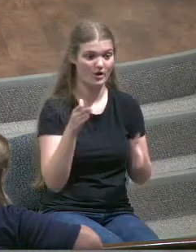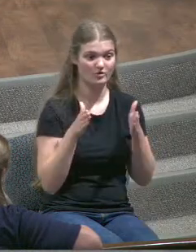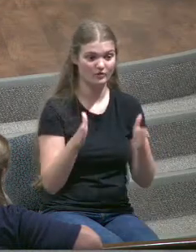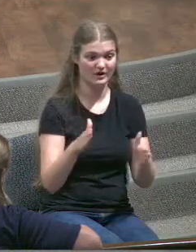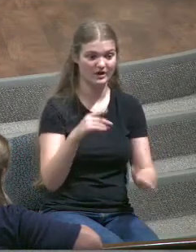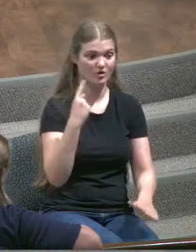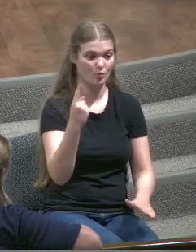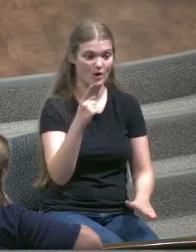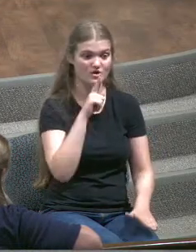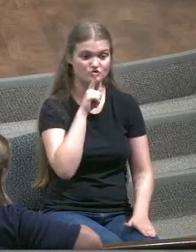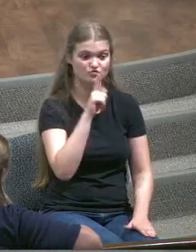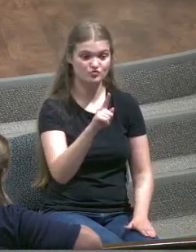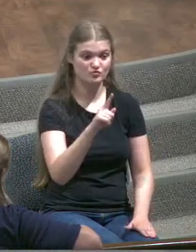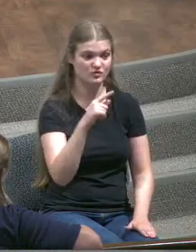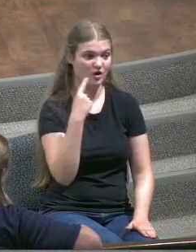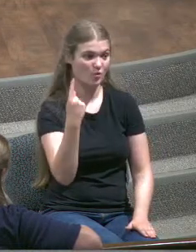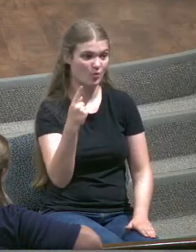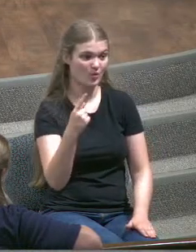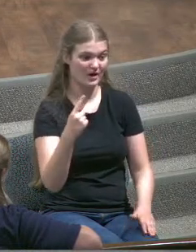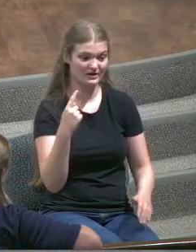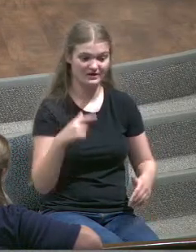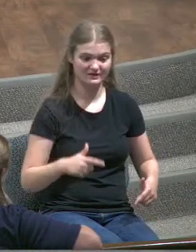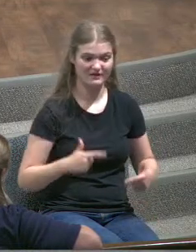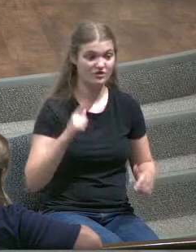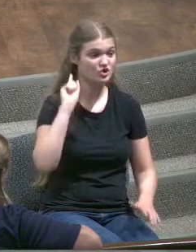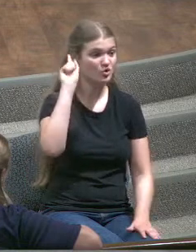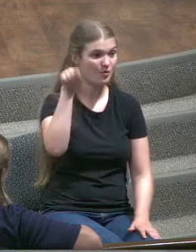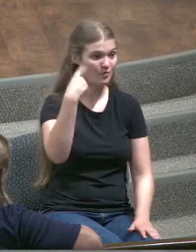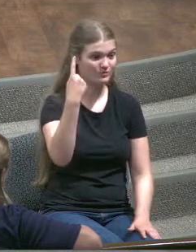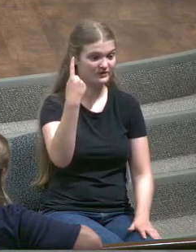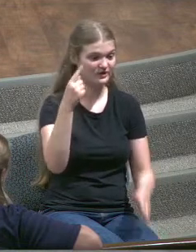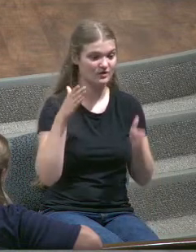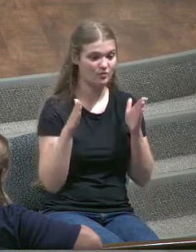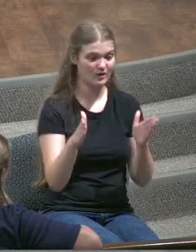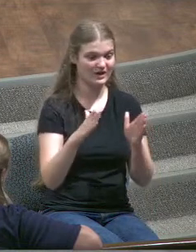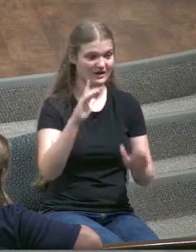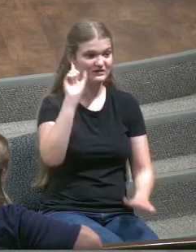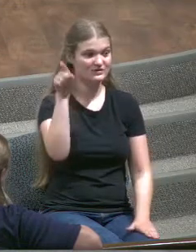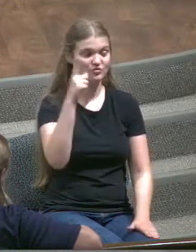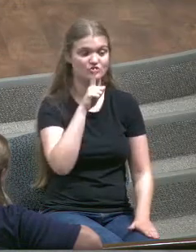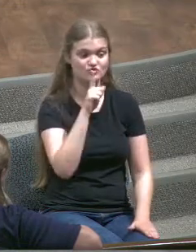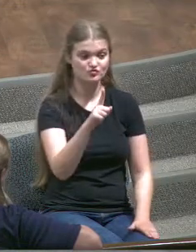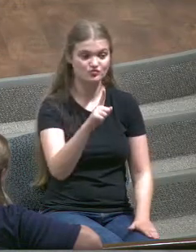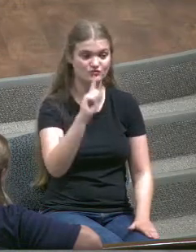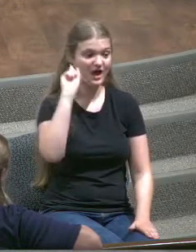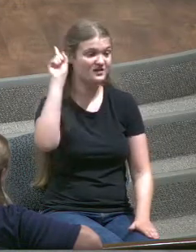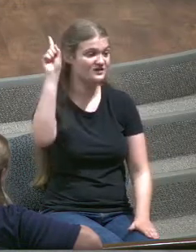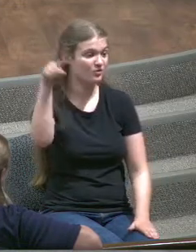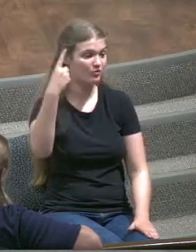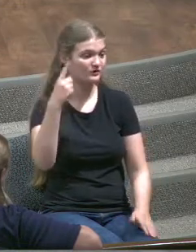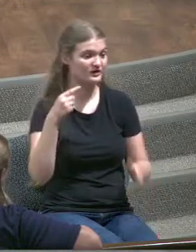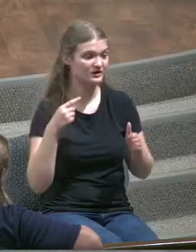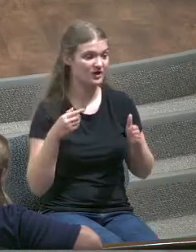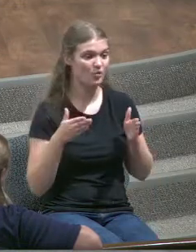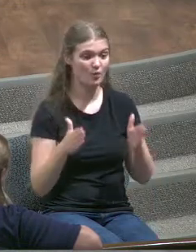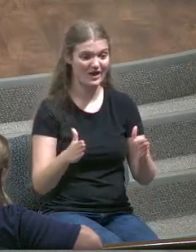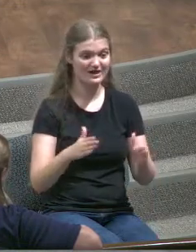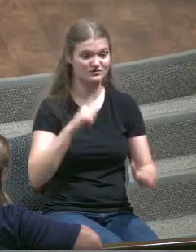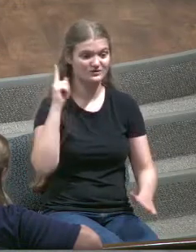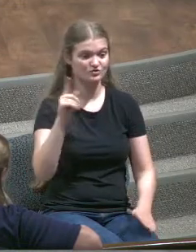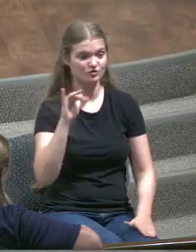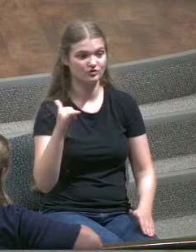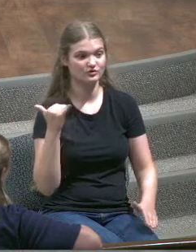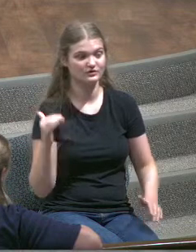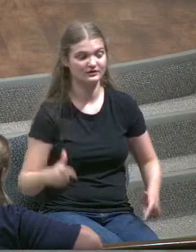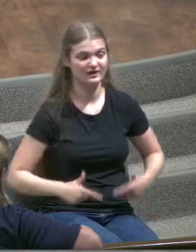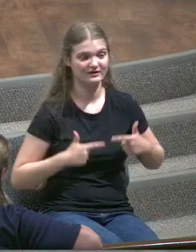there's one life. Jesus says, I am the only way, the only truth, the only way to eternal life. So don't miss in this